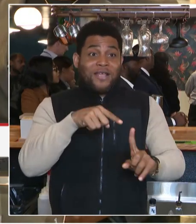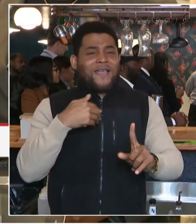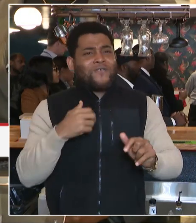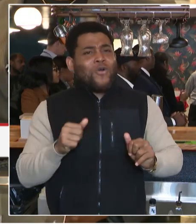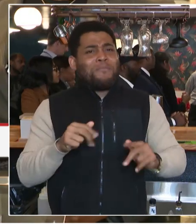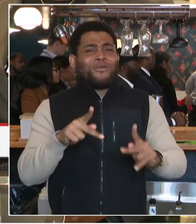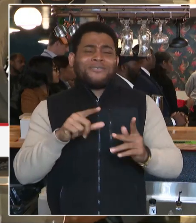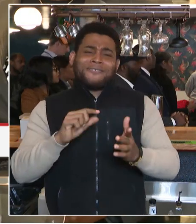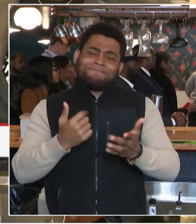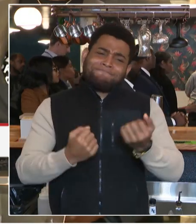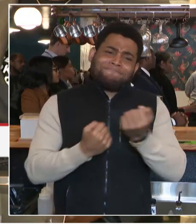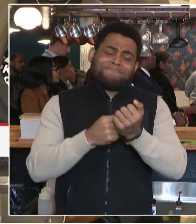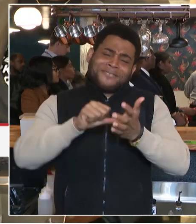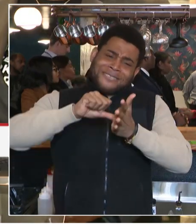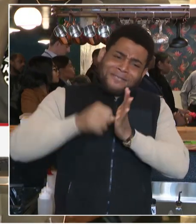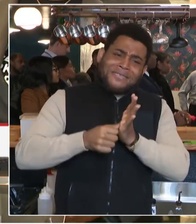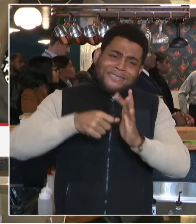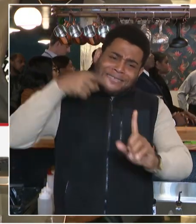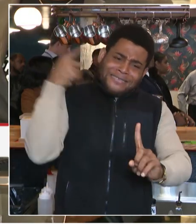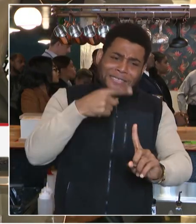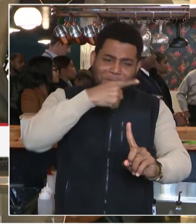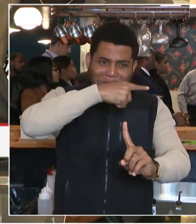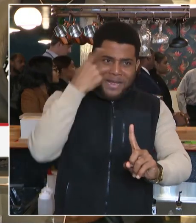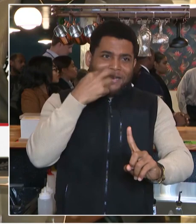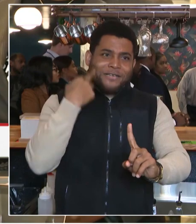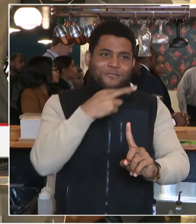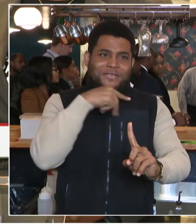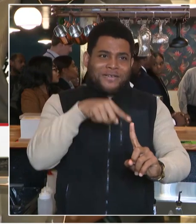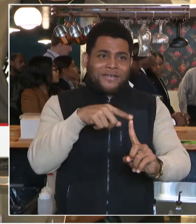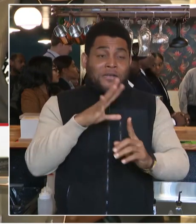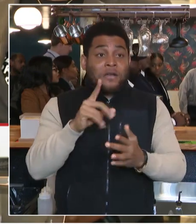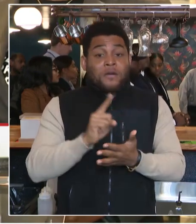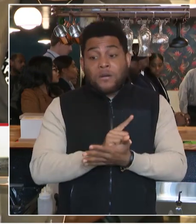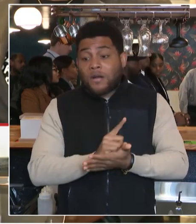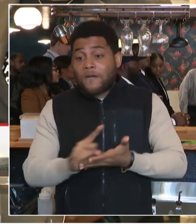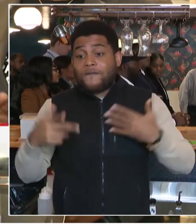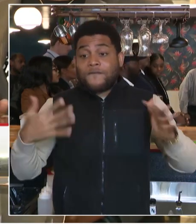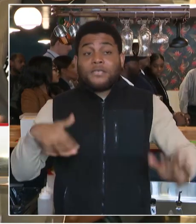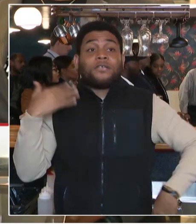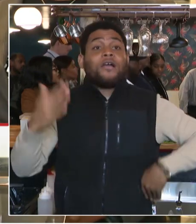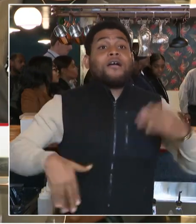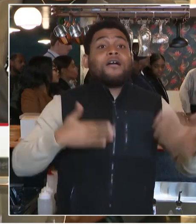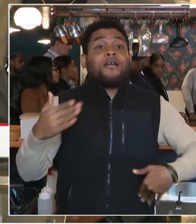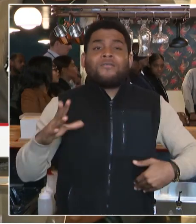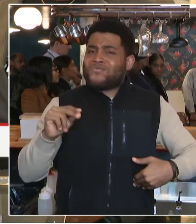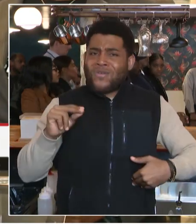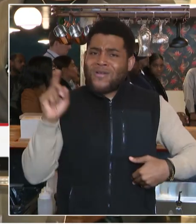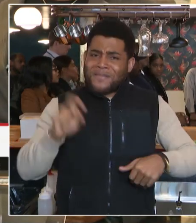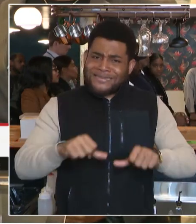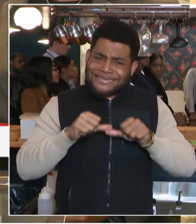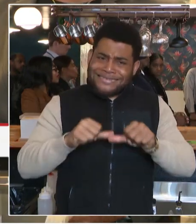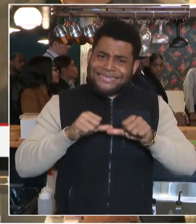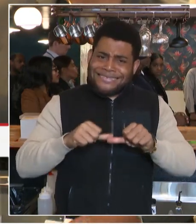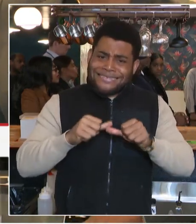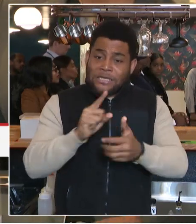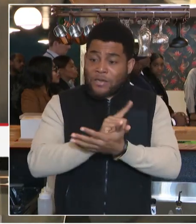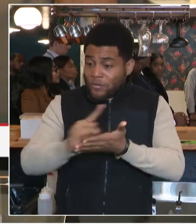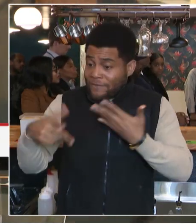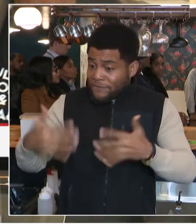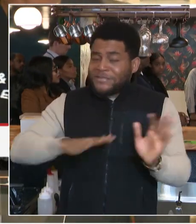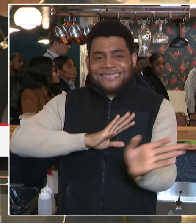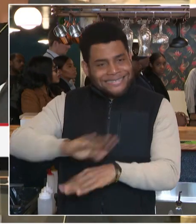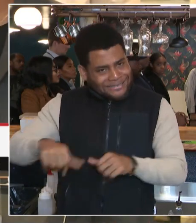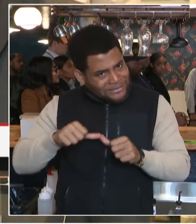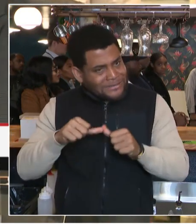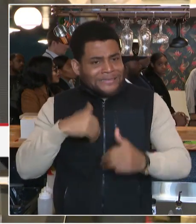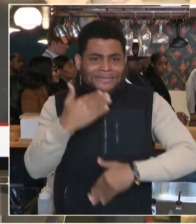1 week. This is an activity that we must do. We must give our businesses love throughout the whole year, and this is how you can be involved. Dr. Tucker?